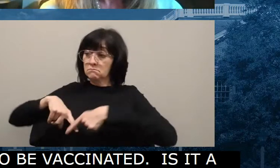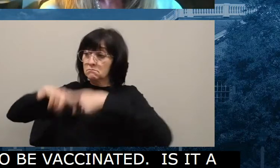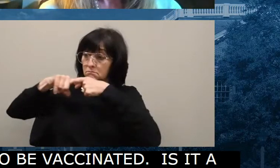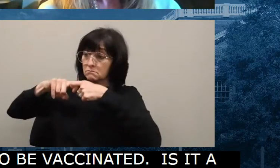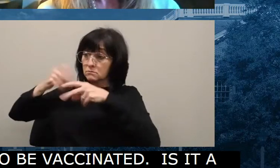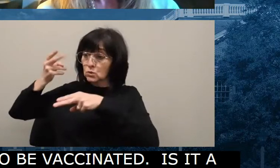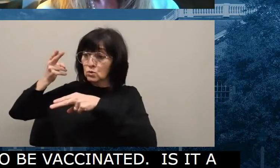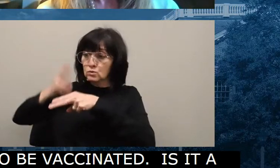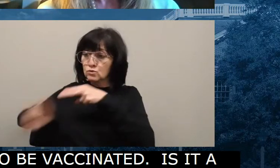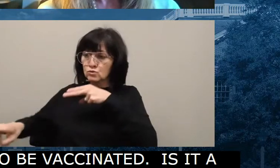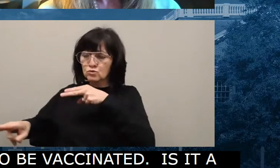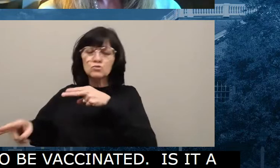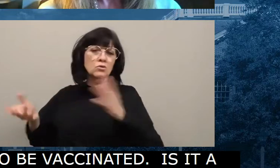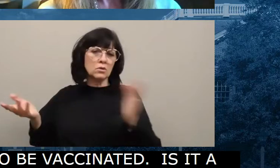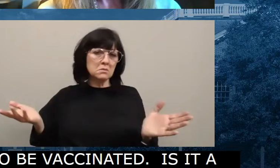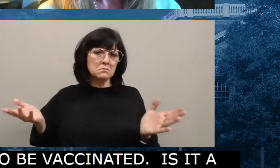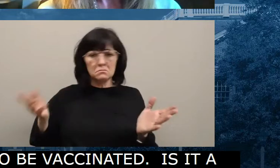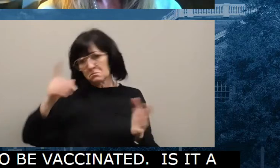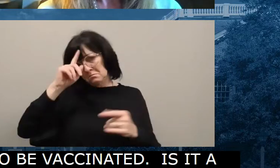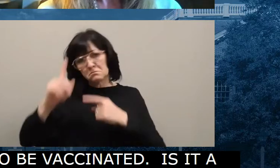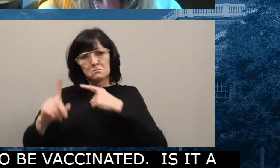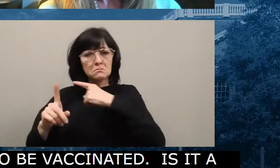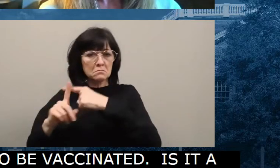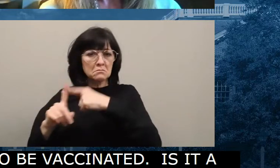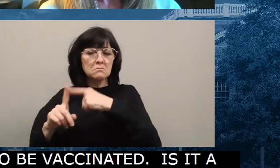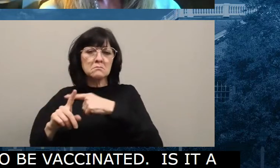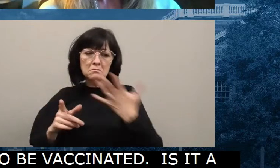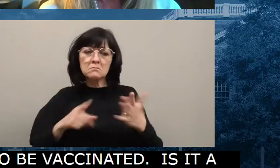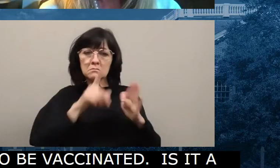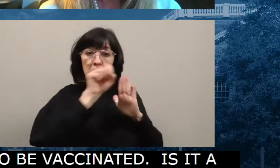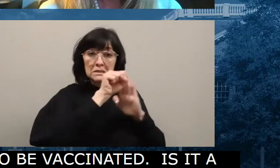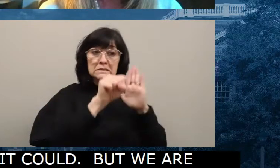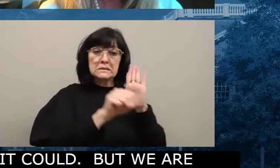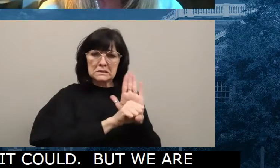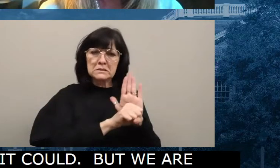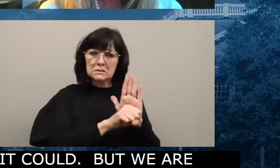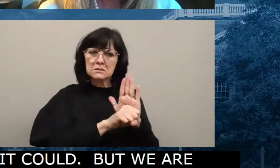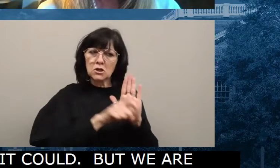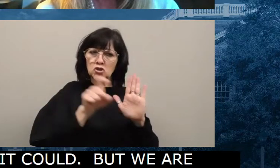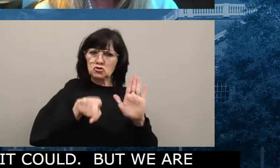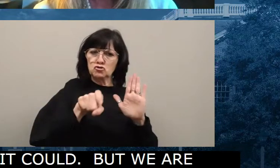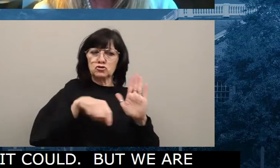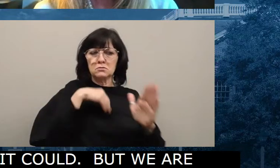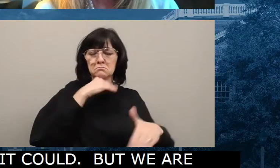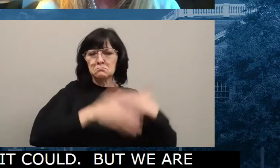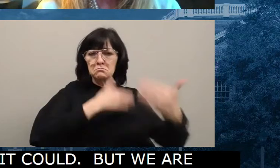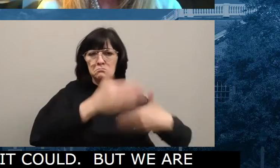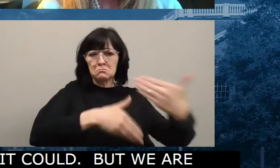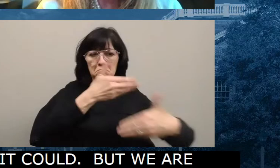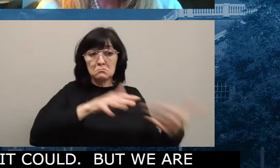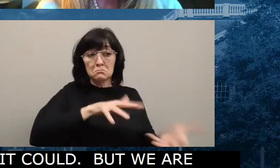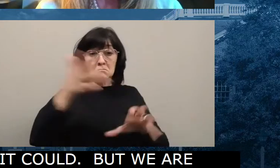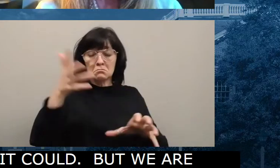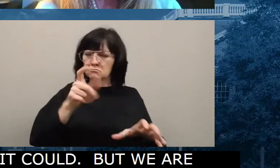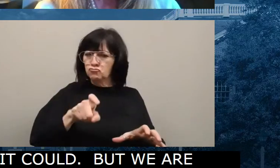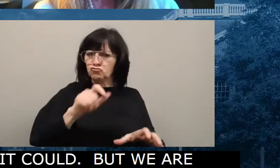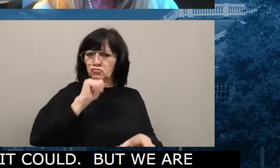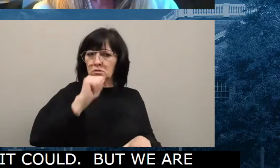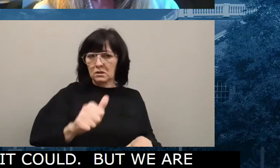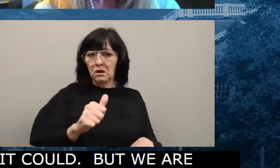get through at least the state side of it, not impacted as dramatically as it could have been.